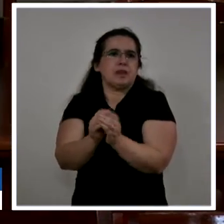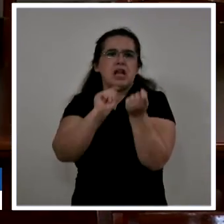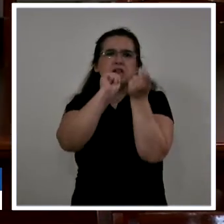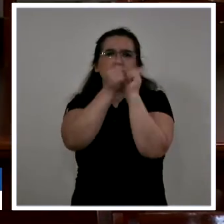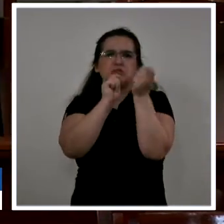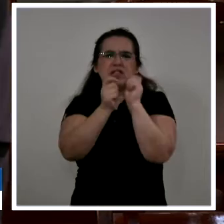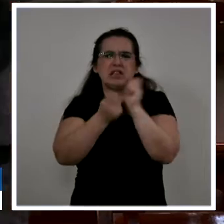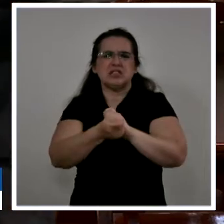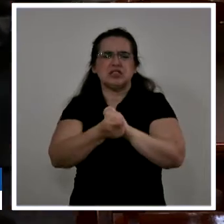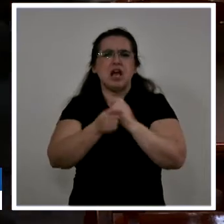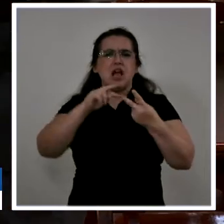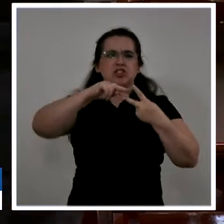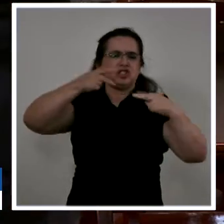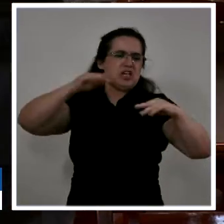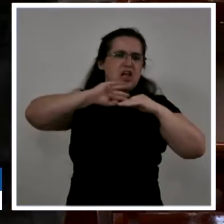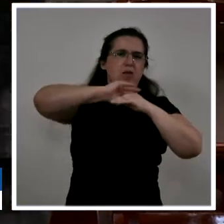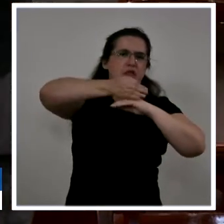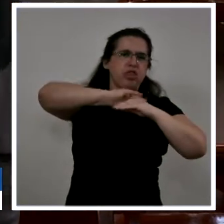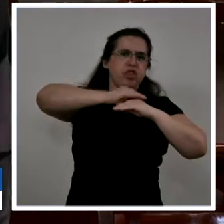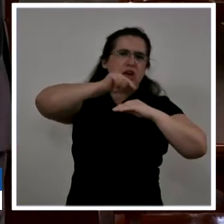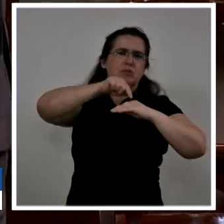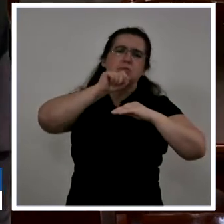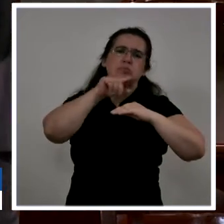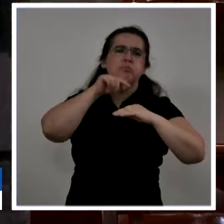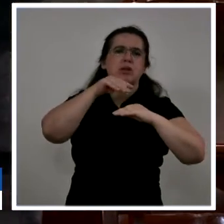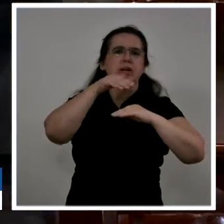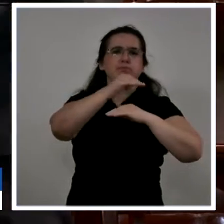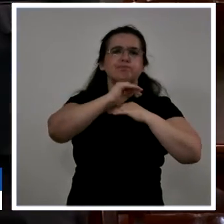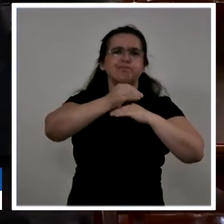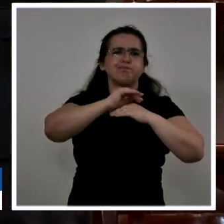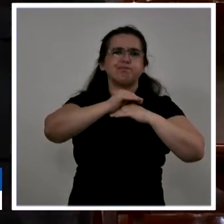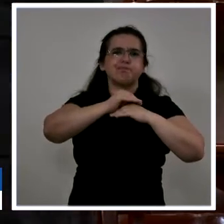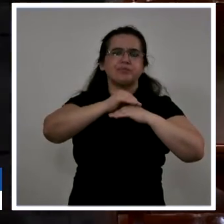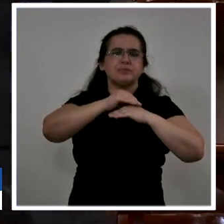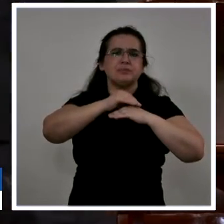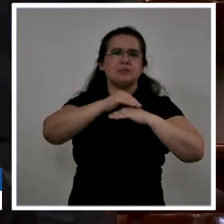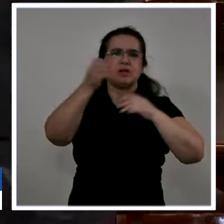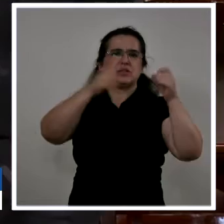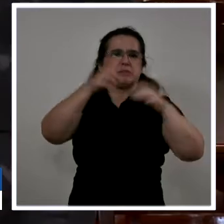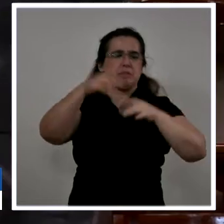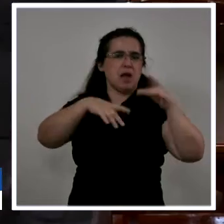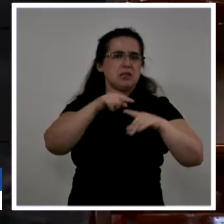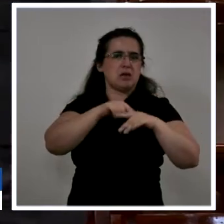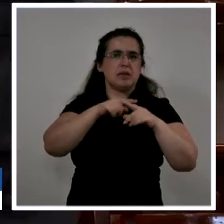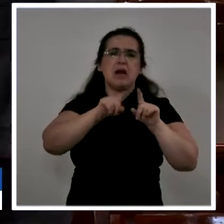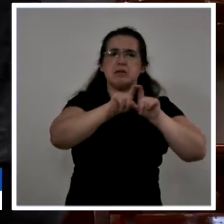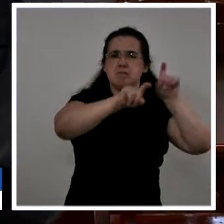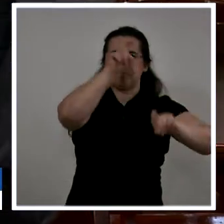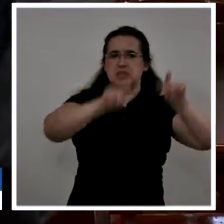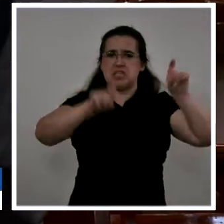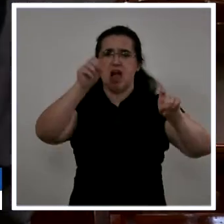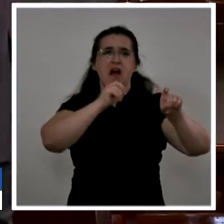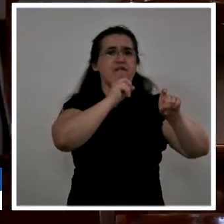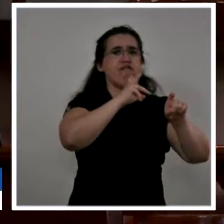mudanças epigenéticas que podem ser medidas that they measure in the grandparent, que aconteceu, podemos medir nos seus avós,